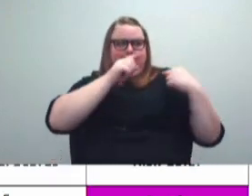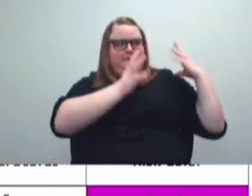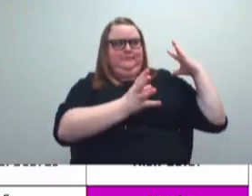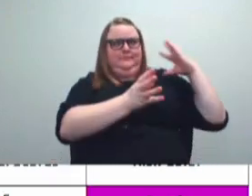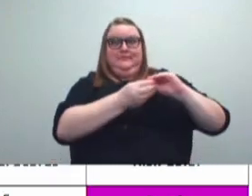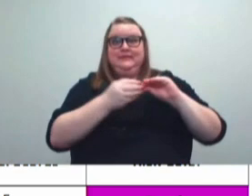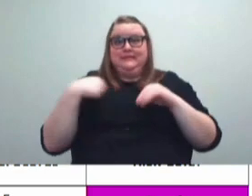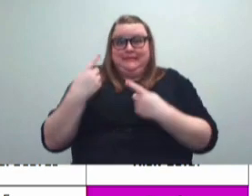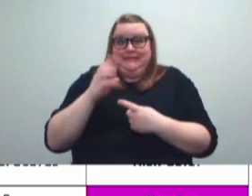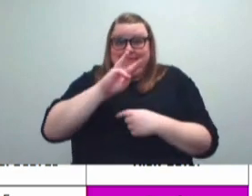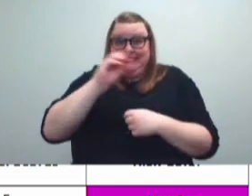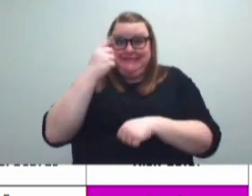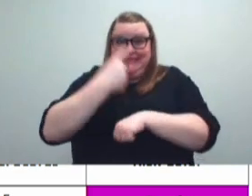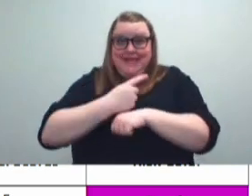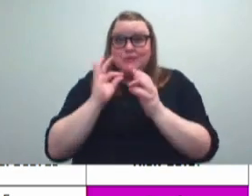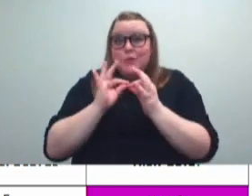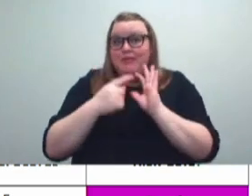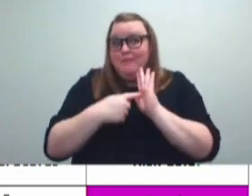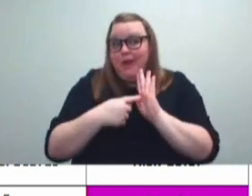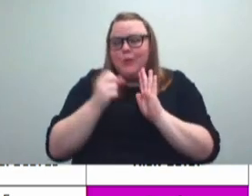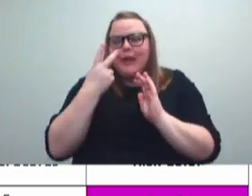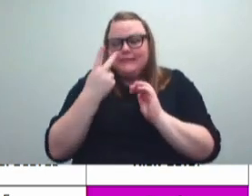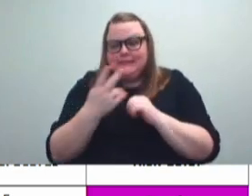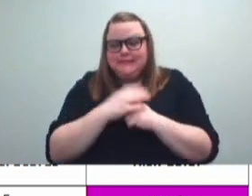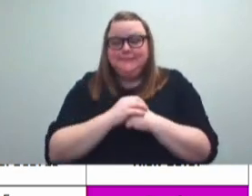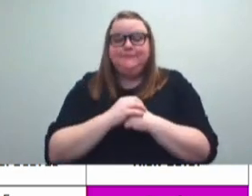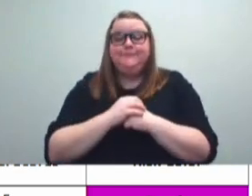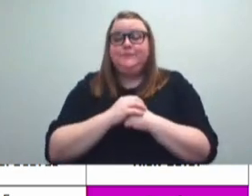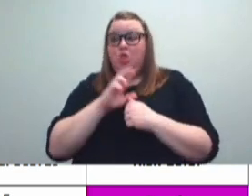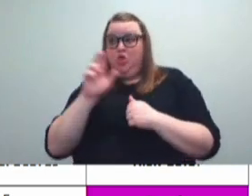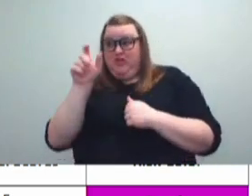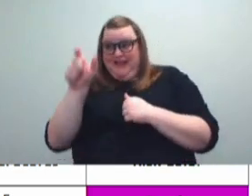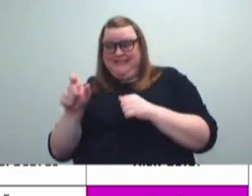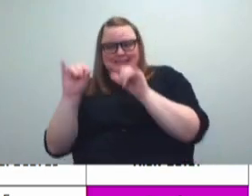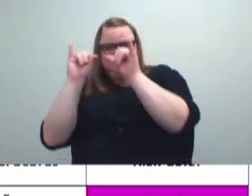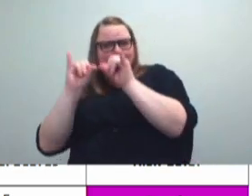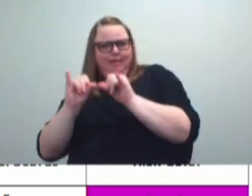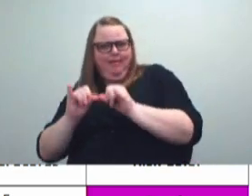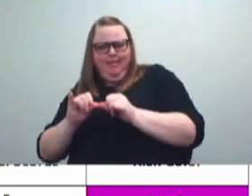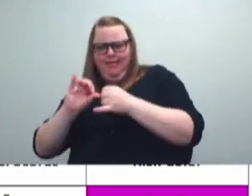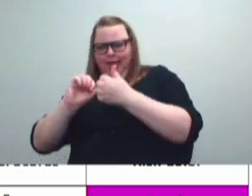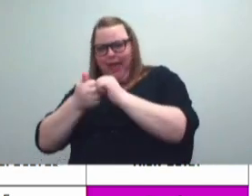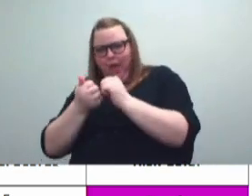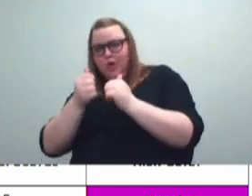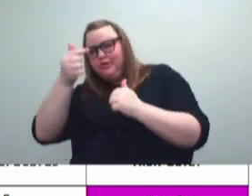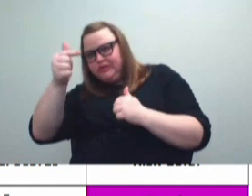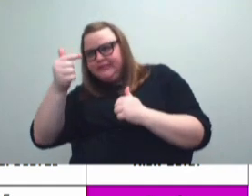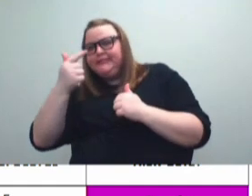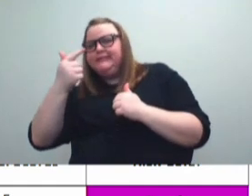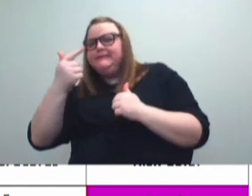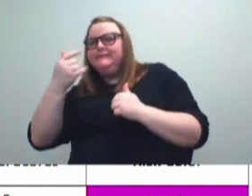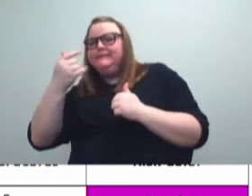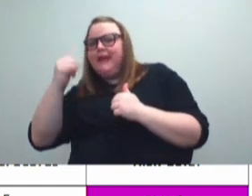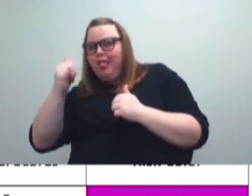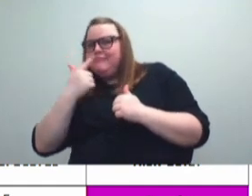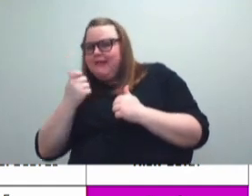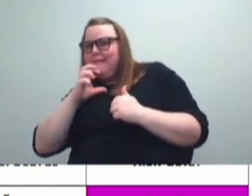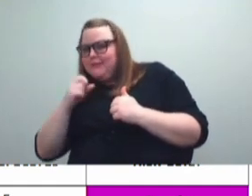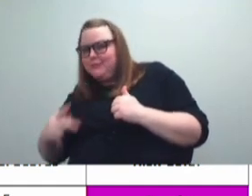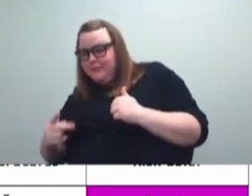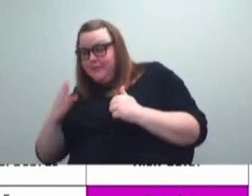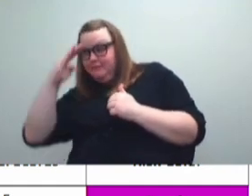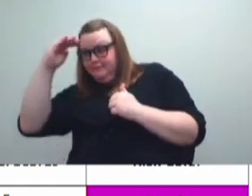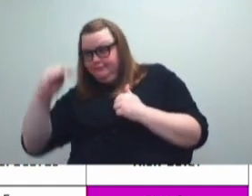operated. So on the right there is the scale, how we get from green, yellow, orange, red, and purple, and there you can see the model scores from 0 up